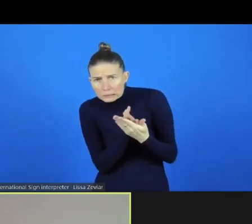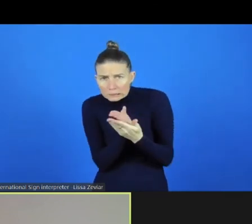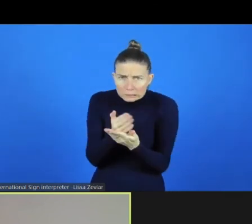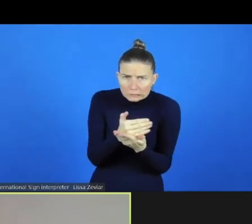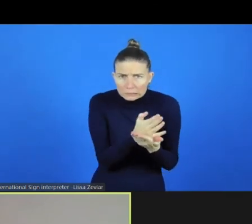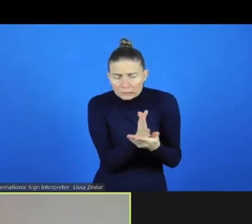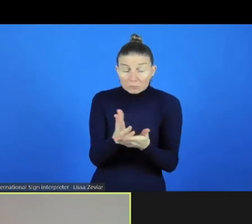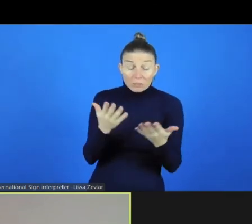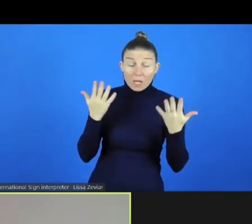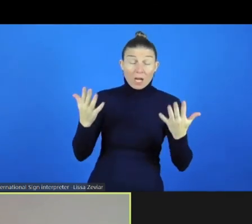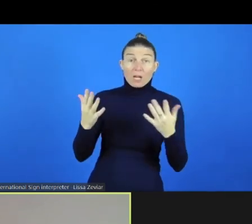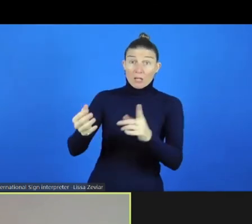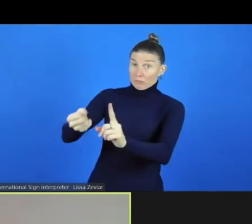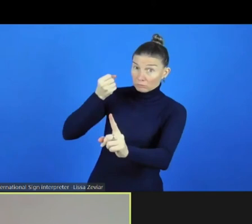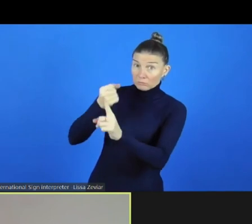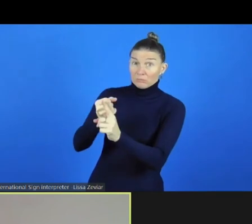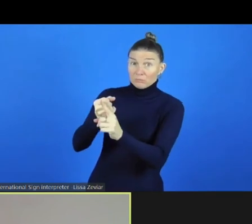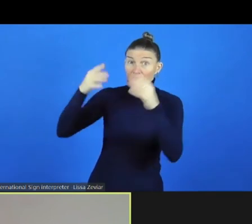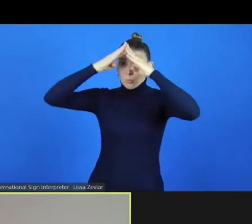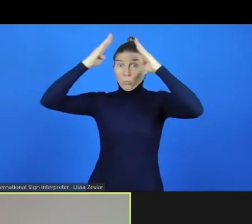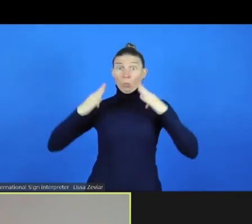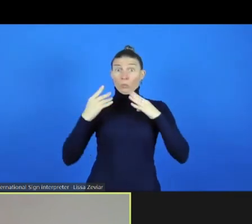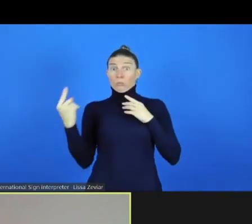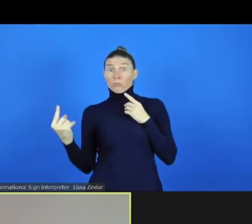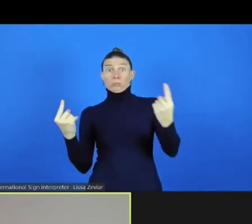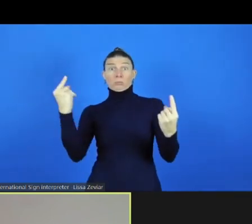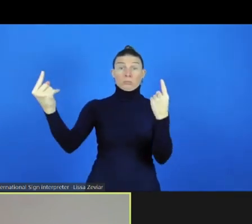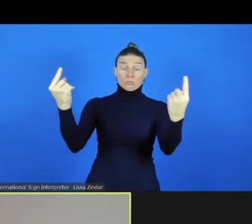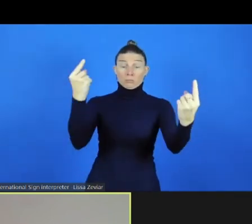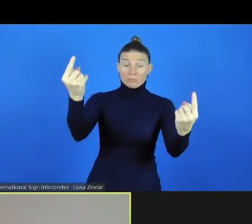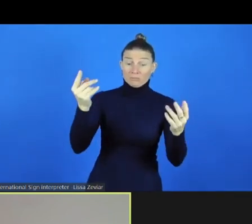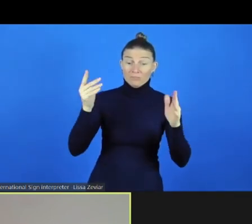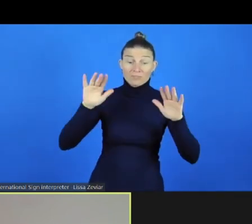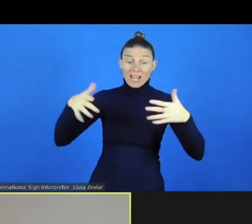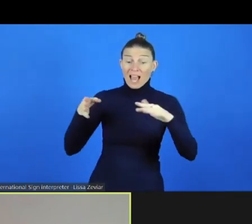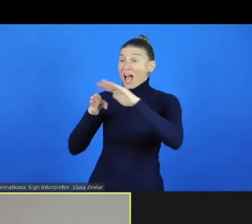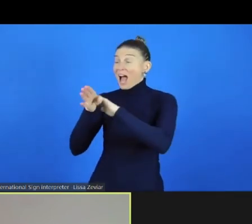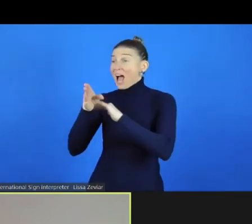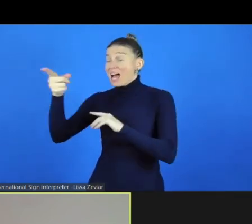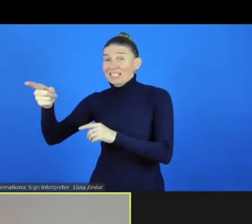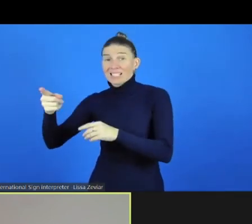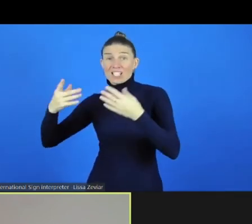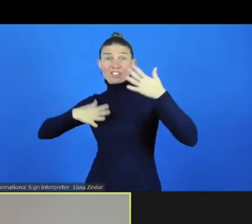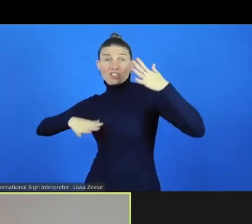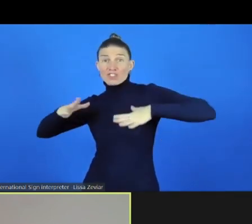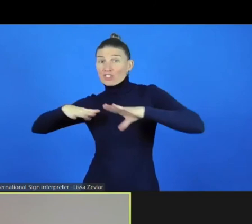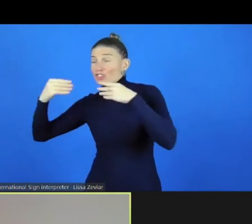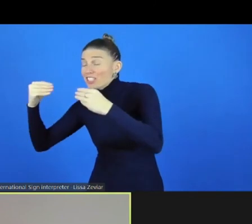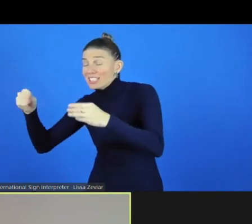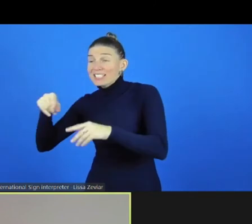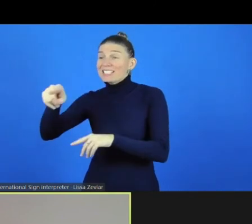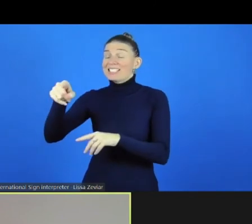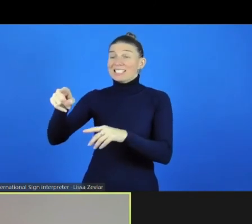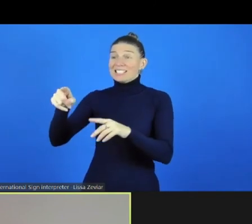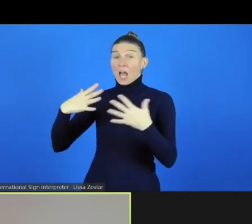being forced into their homes and forced to access retail, access health, access education digitally, it has